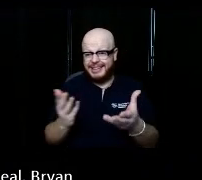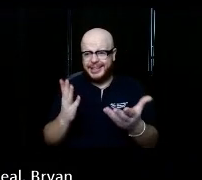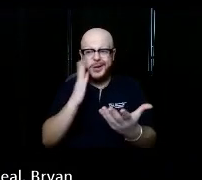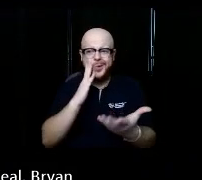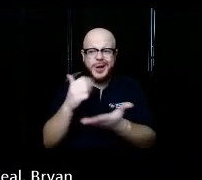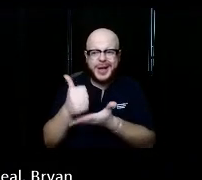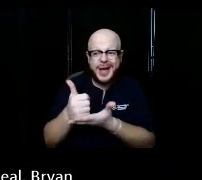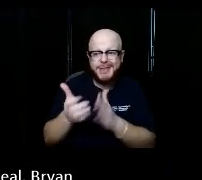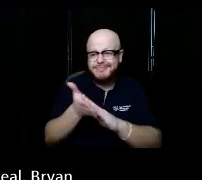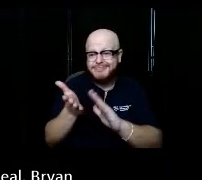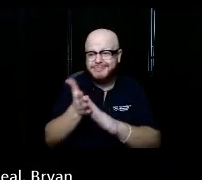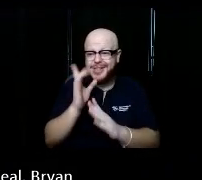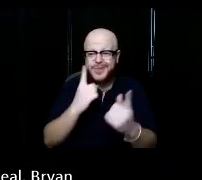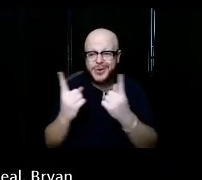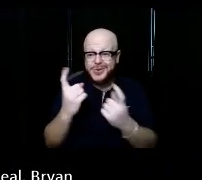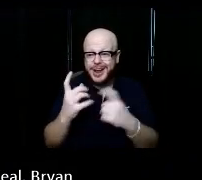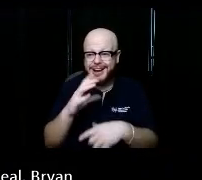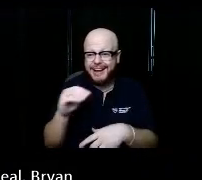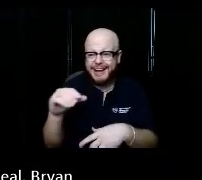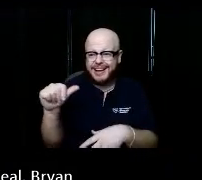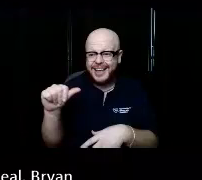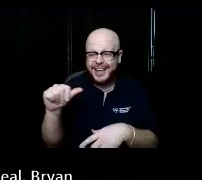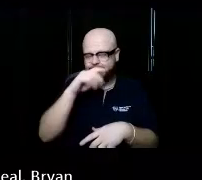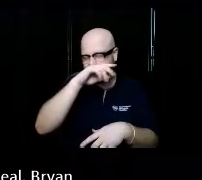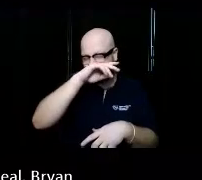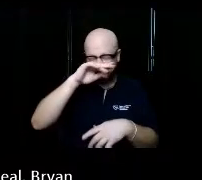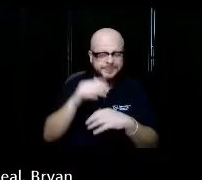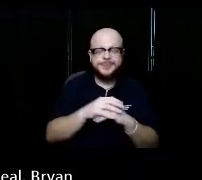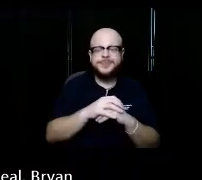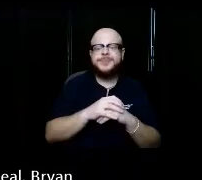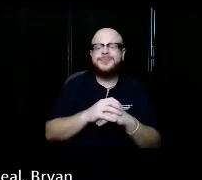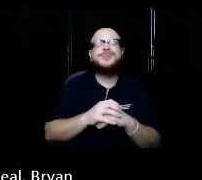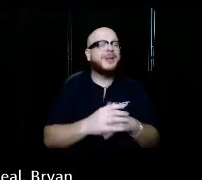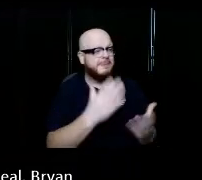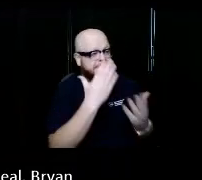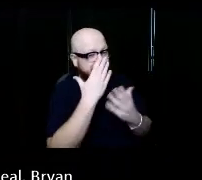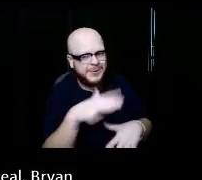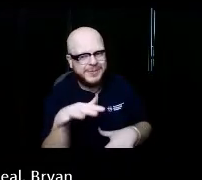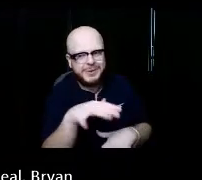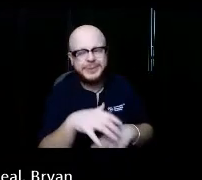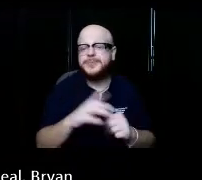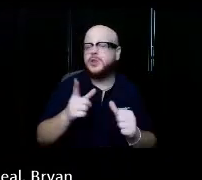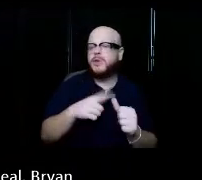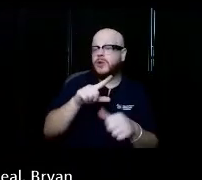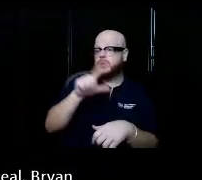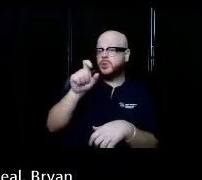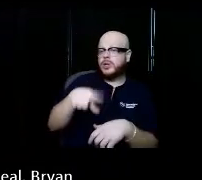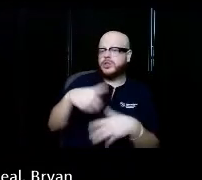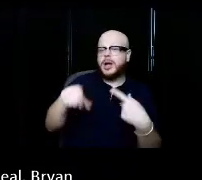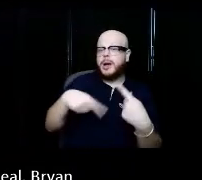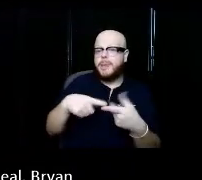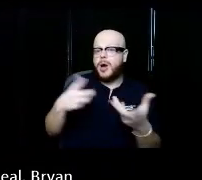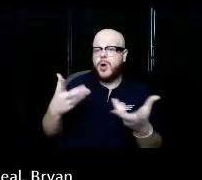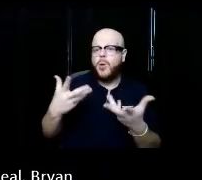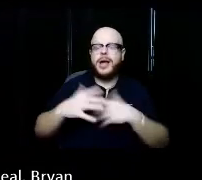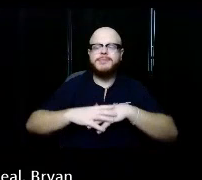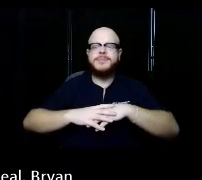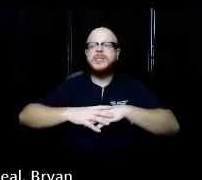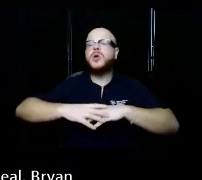everyone. The first question that we have is asking about making tabletop board gaming